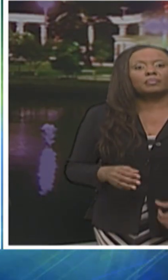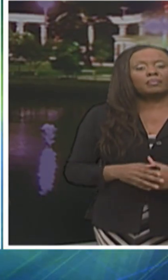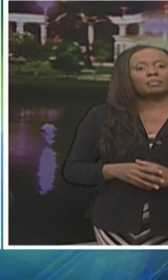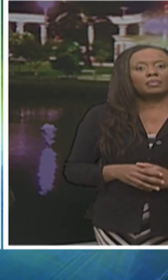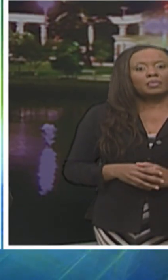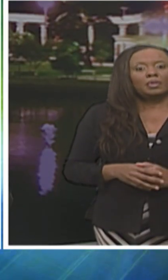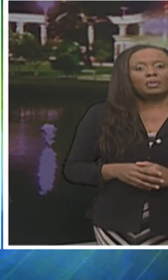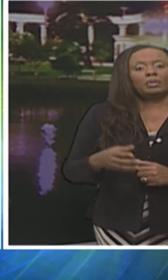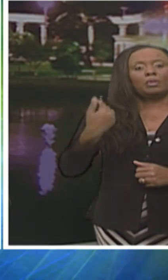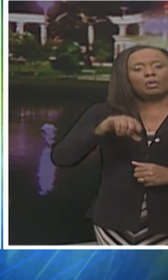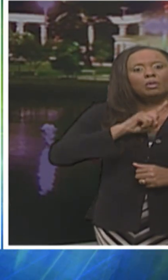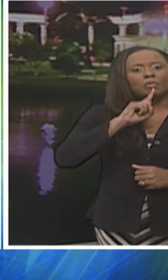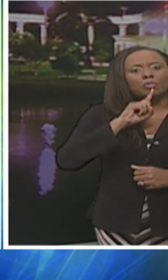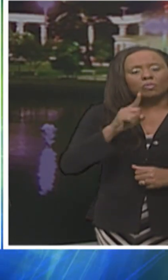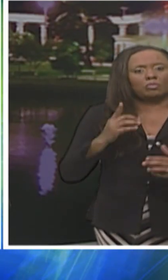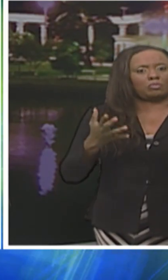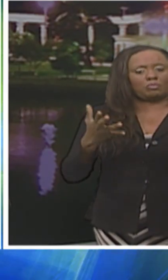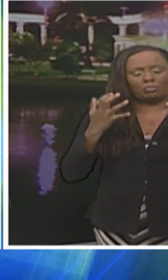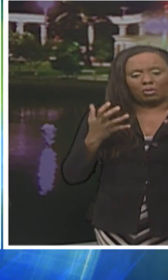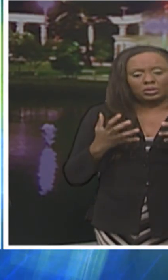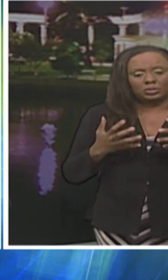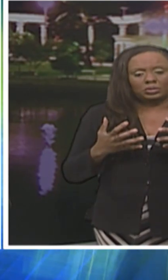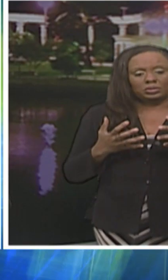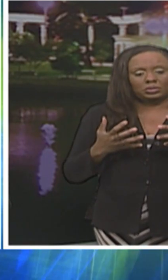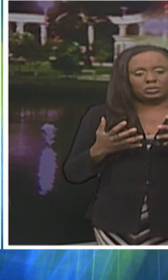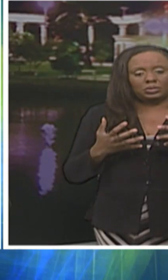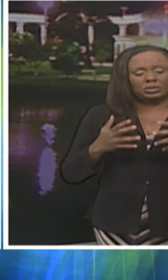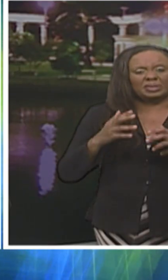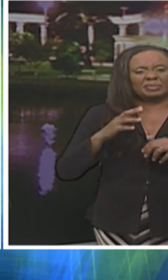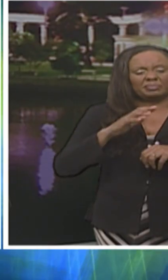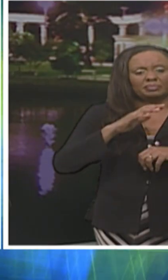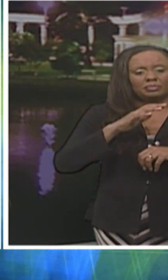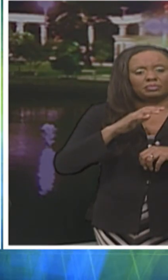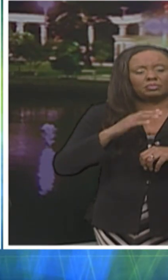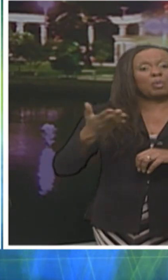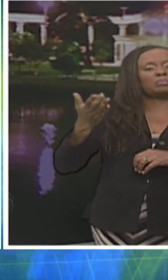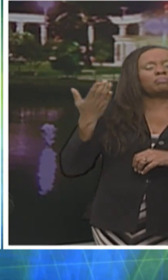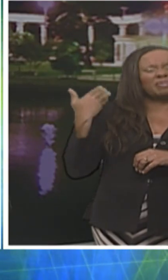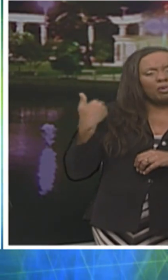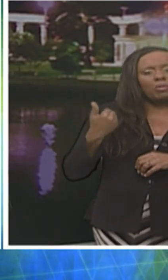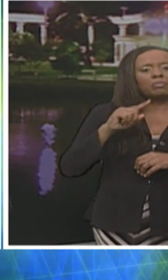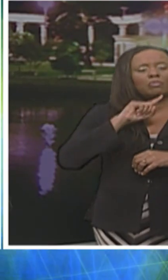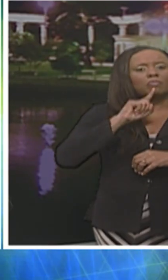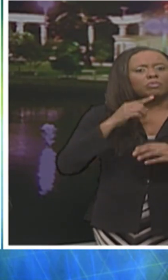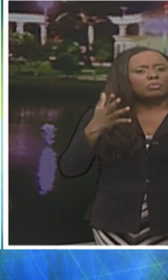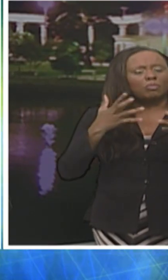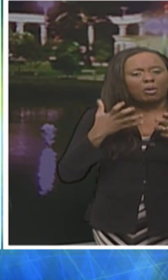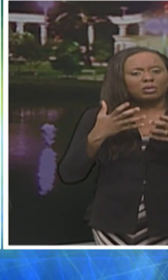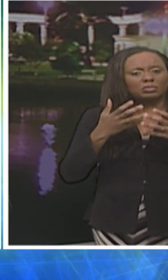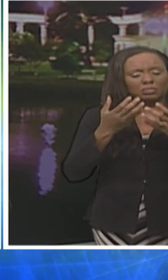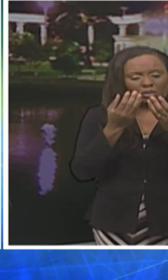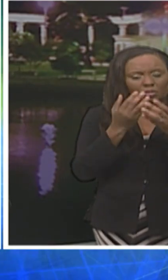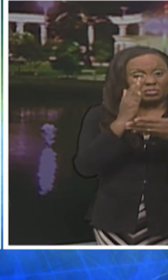pursuing aggressively and have been managing over the last while have not proven to be as fruitful as we would like, simply because